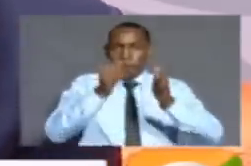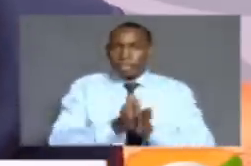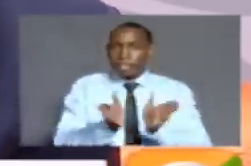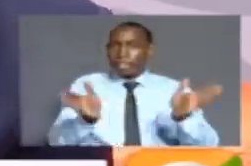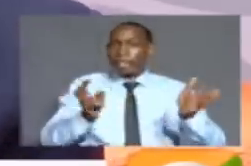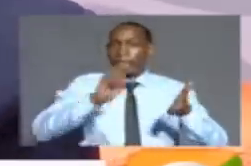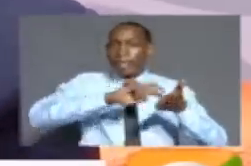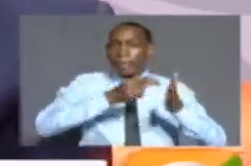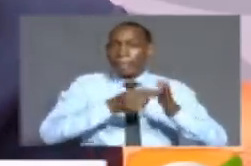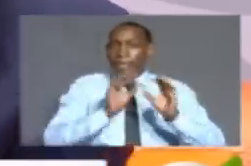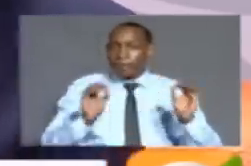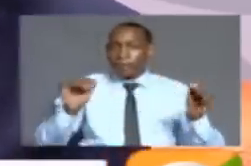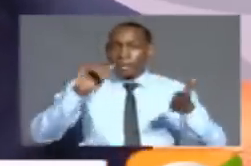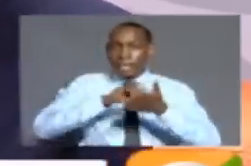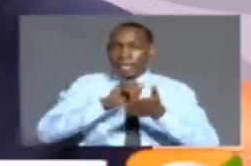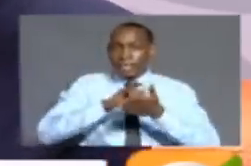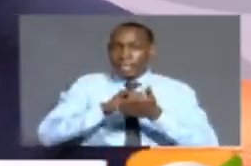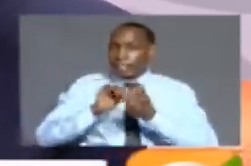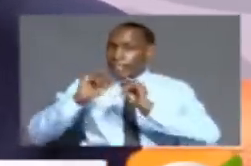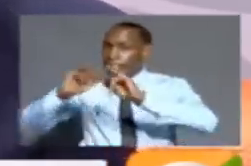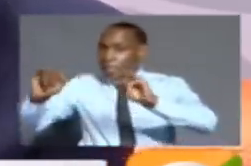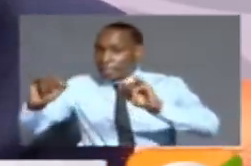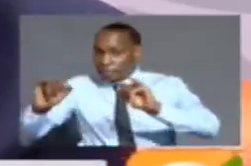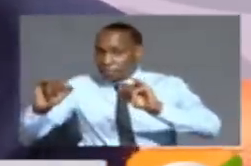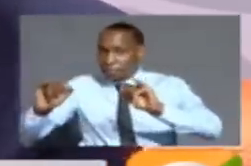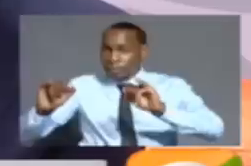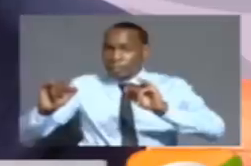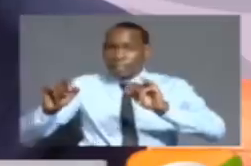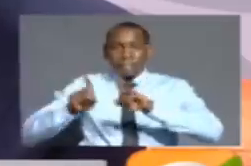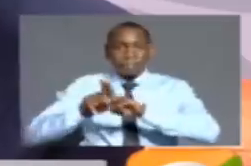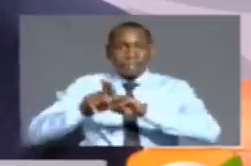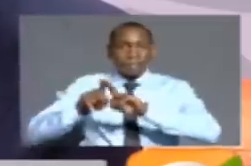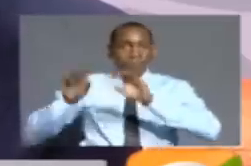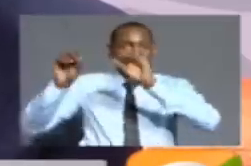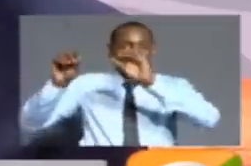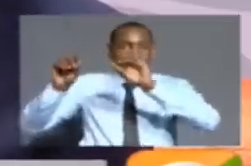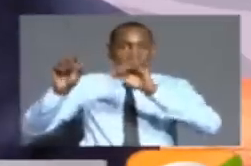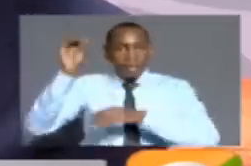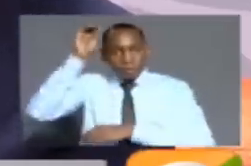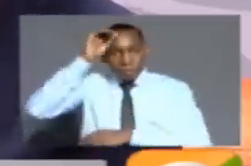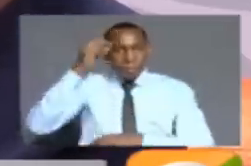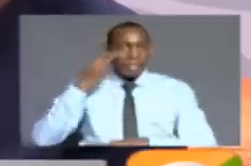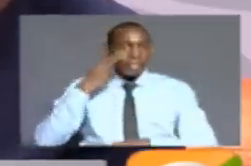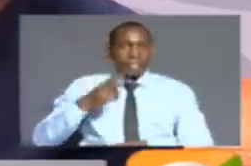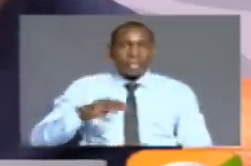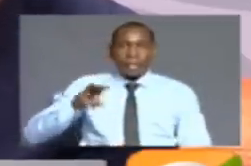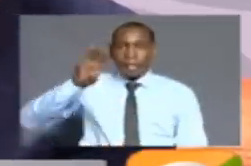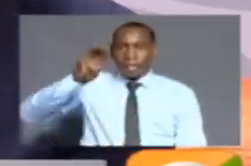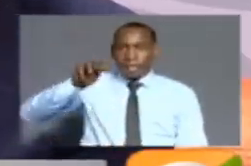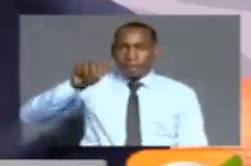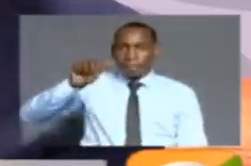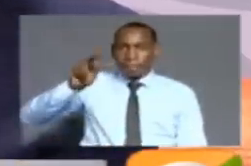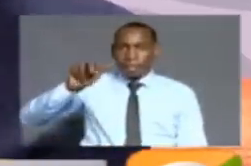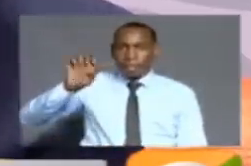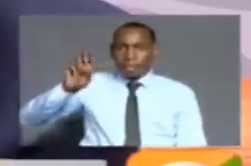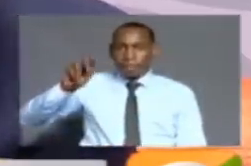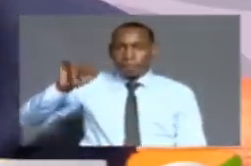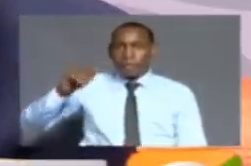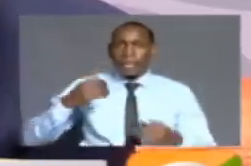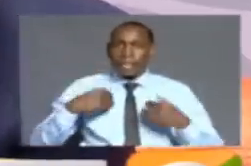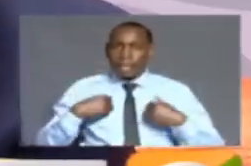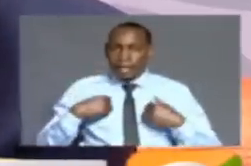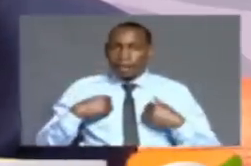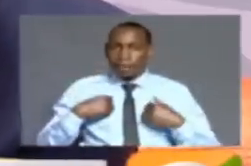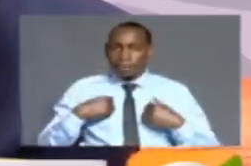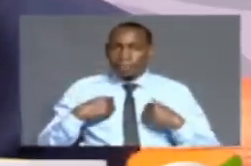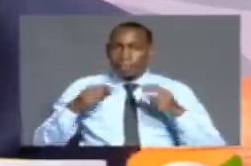mean that you are very clean, even if it's an unqualified opinion. Look at Makueni as an example. Yeah. You know, there are serious issues